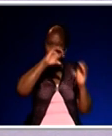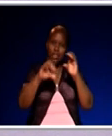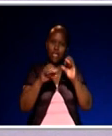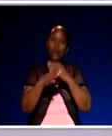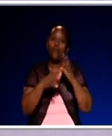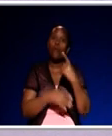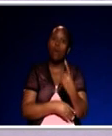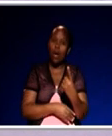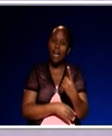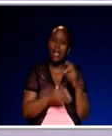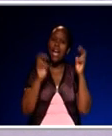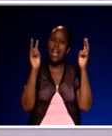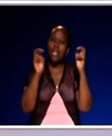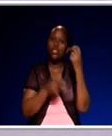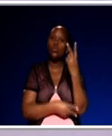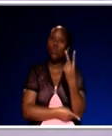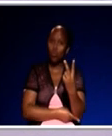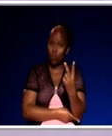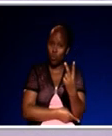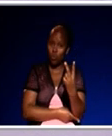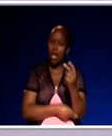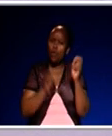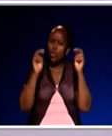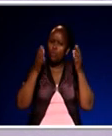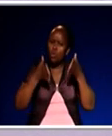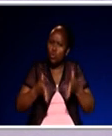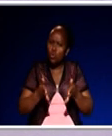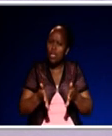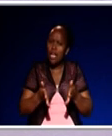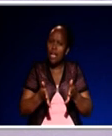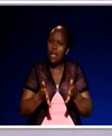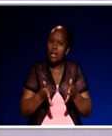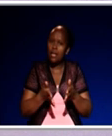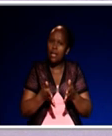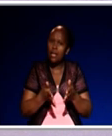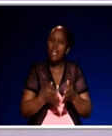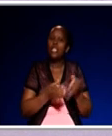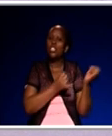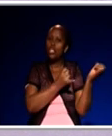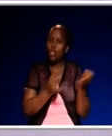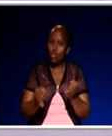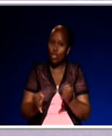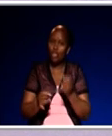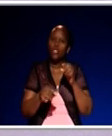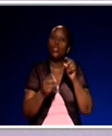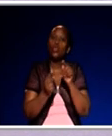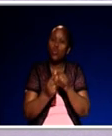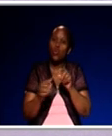1 lesson 2. Our topic of interest today is introduction to